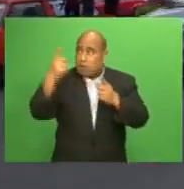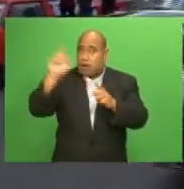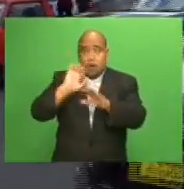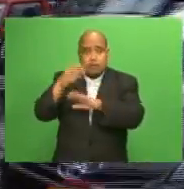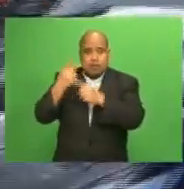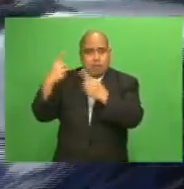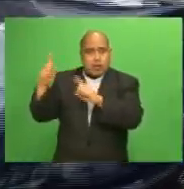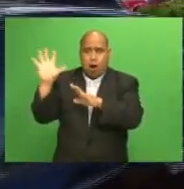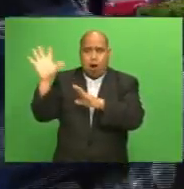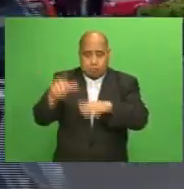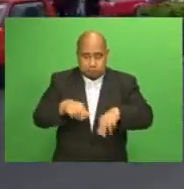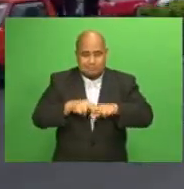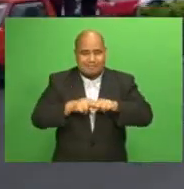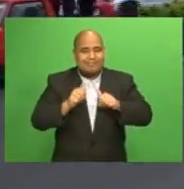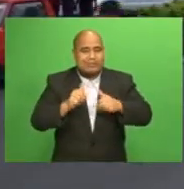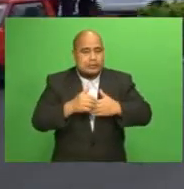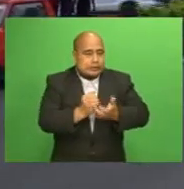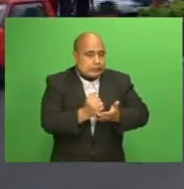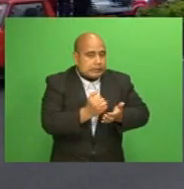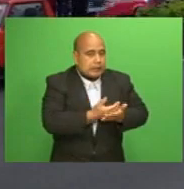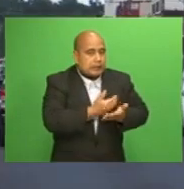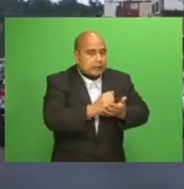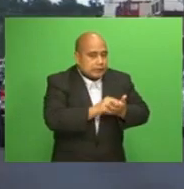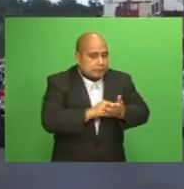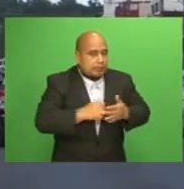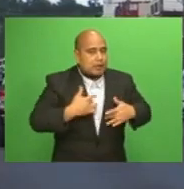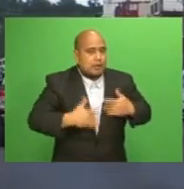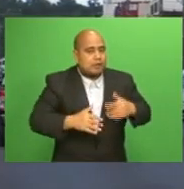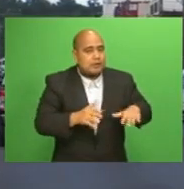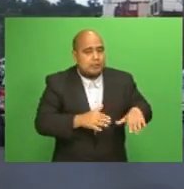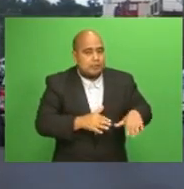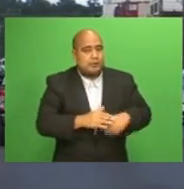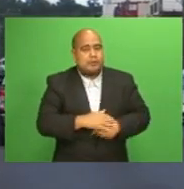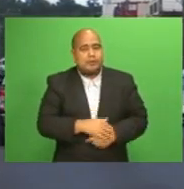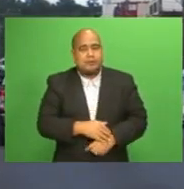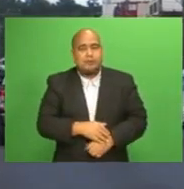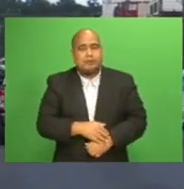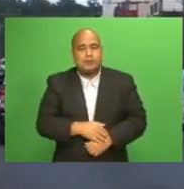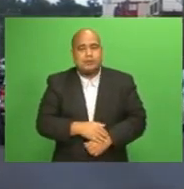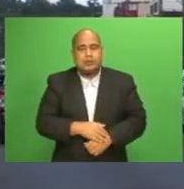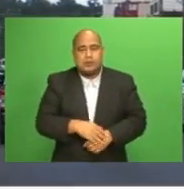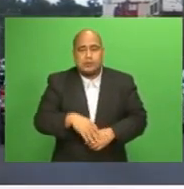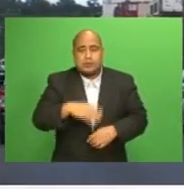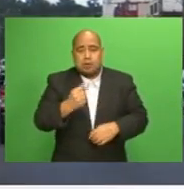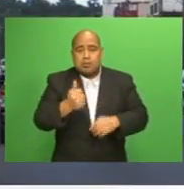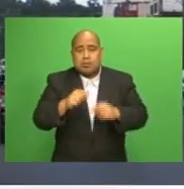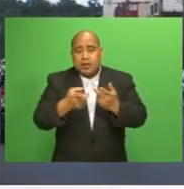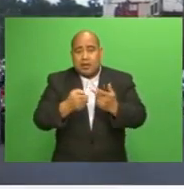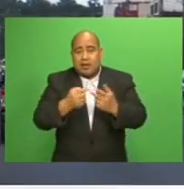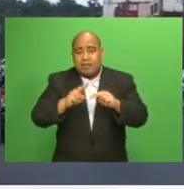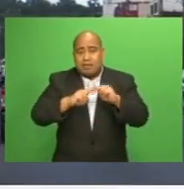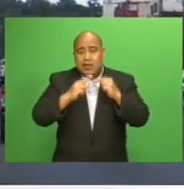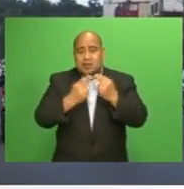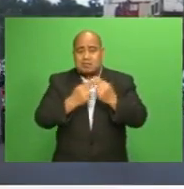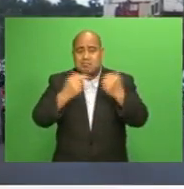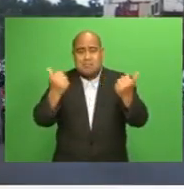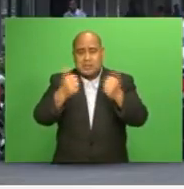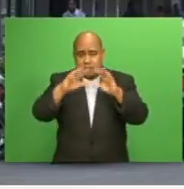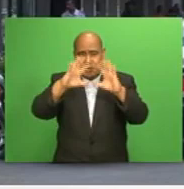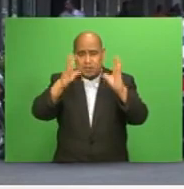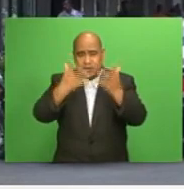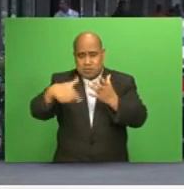keep the hundreds of thousands of families around the world who have lost loved ones to this pandemic in your